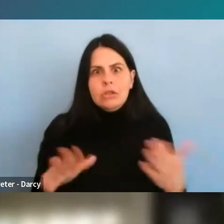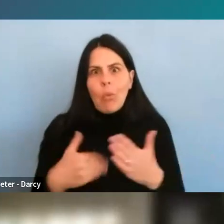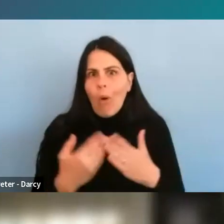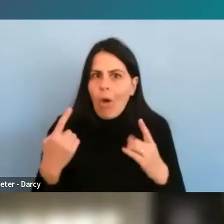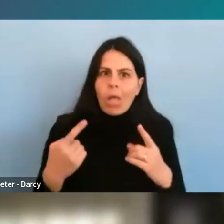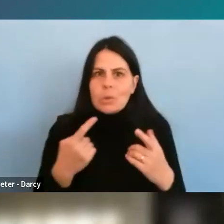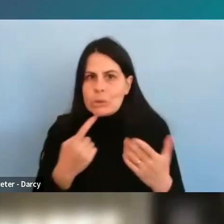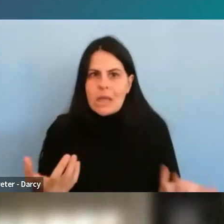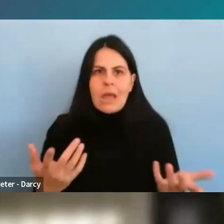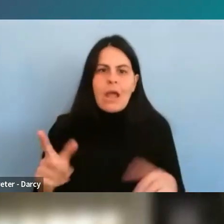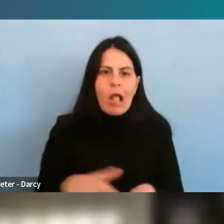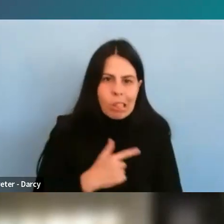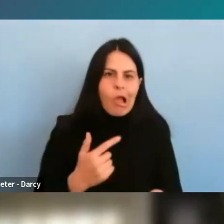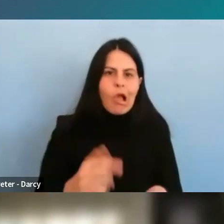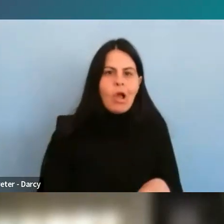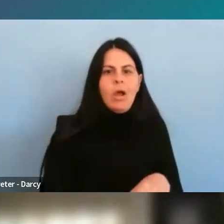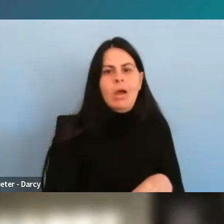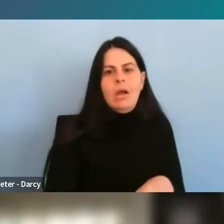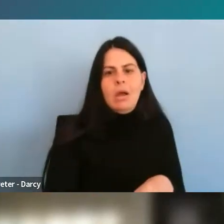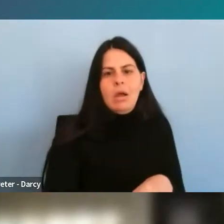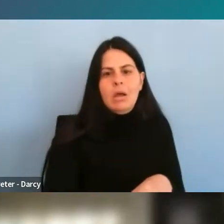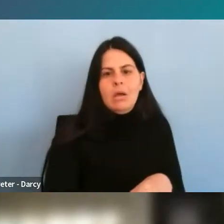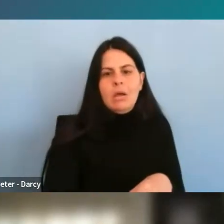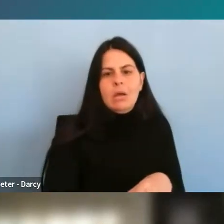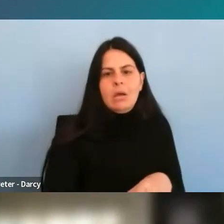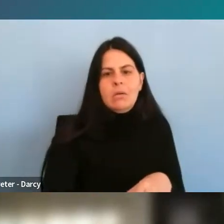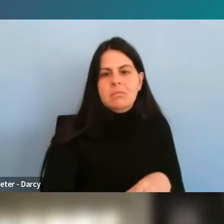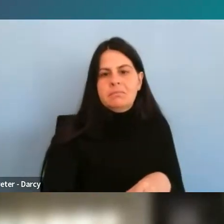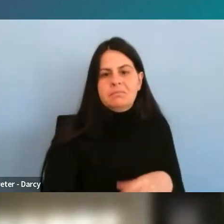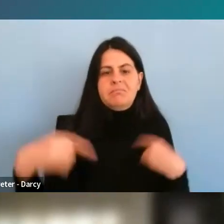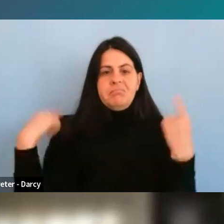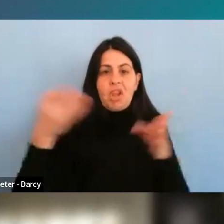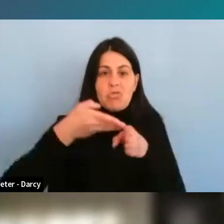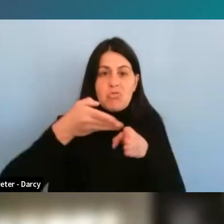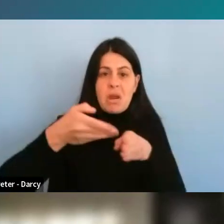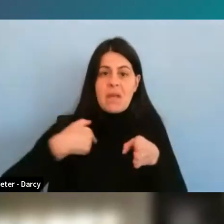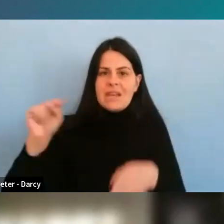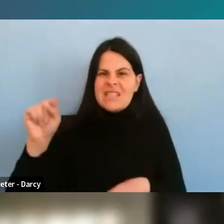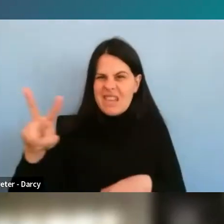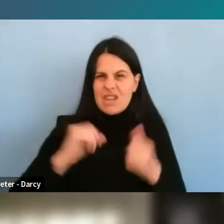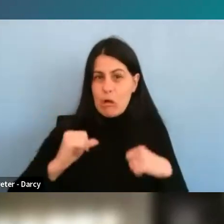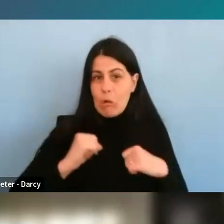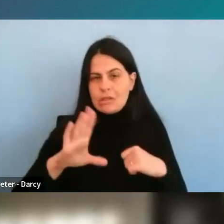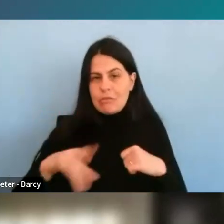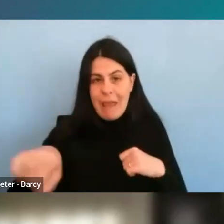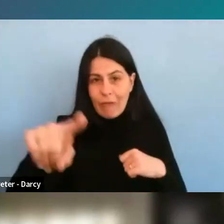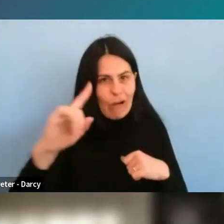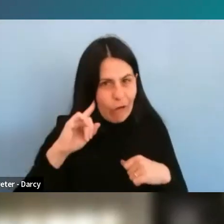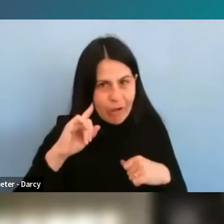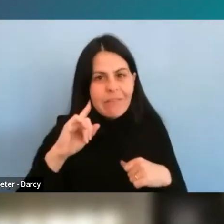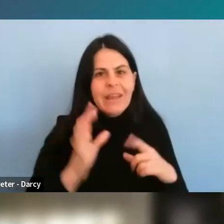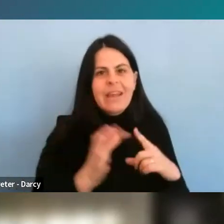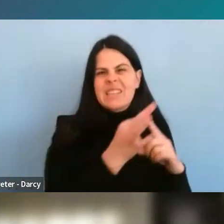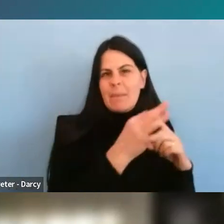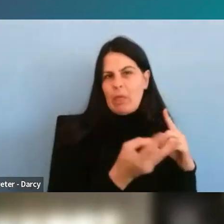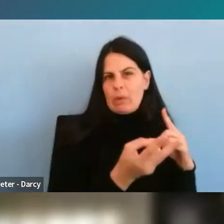in a long career of TV shows you've most likely never heard of, except for the two I just mentioned, the